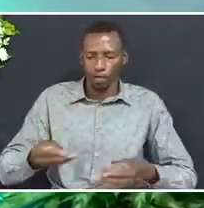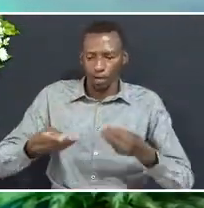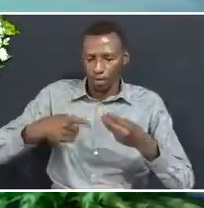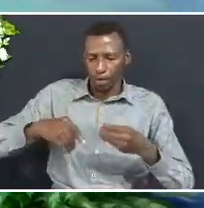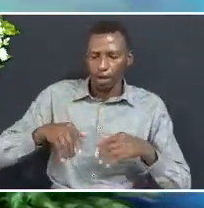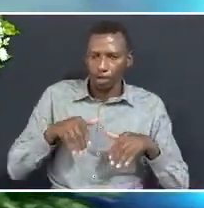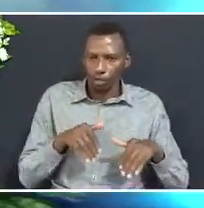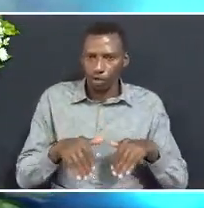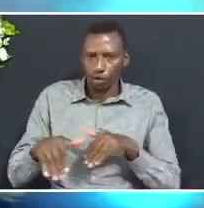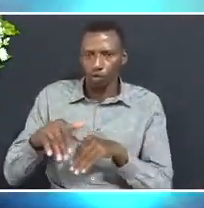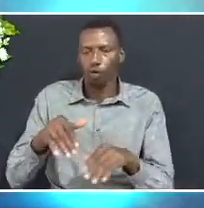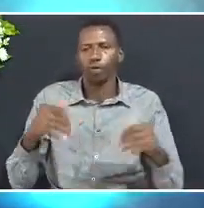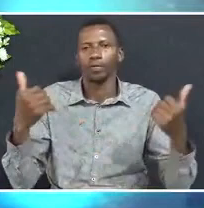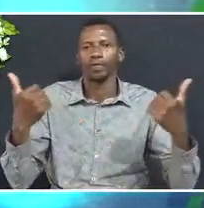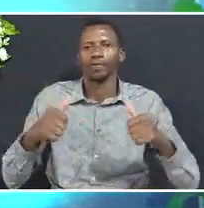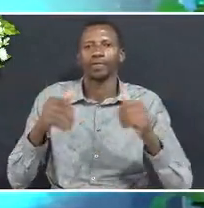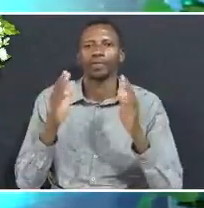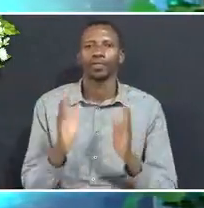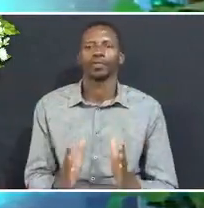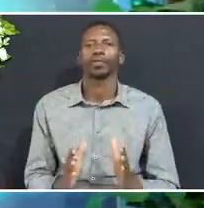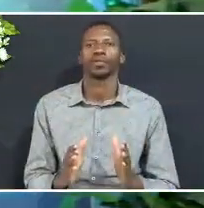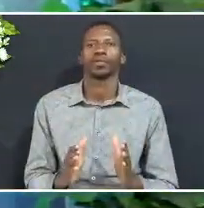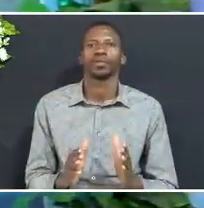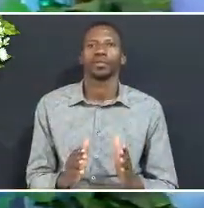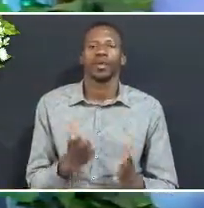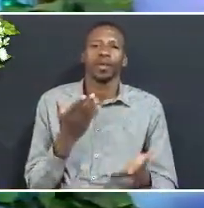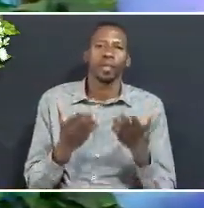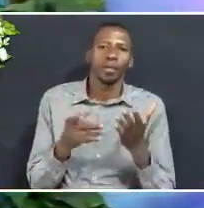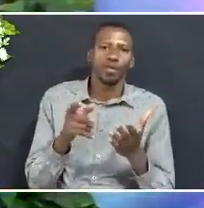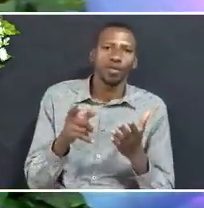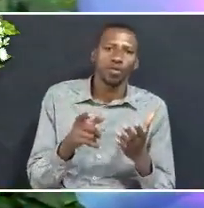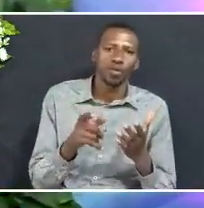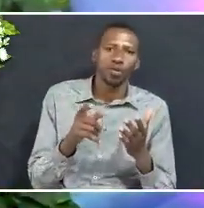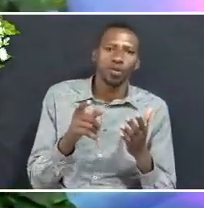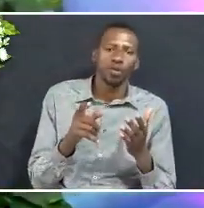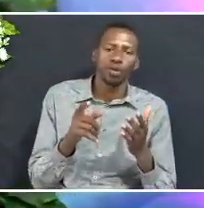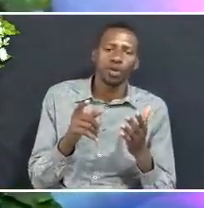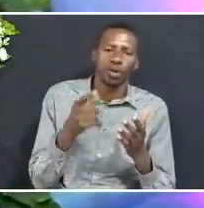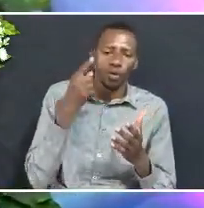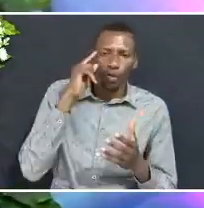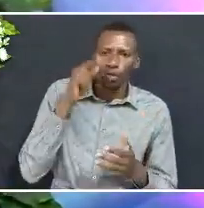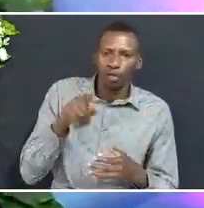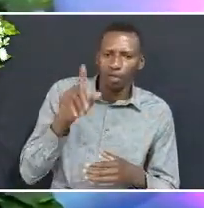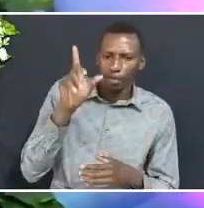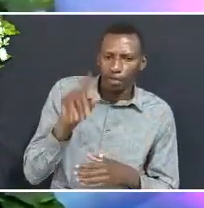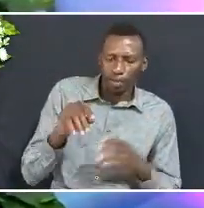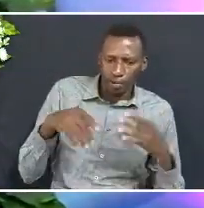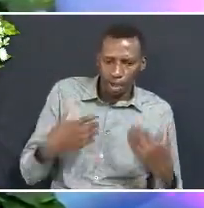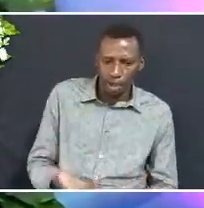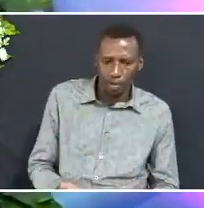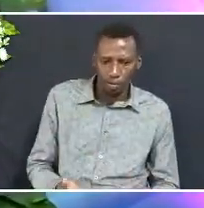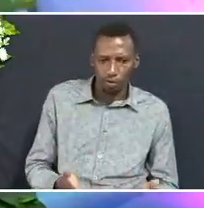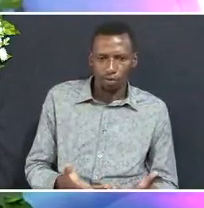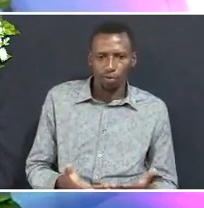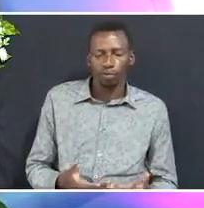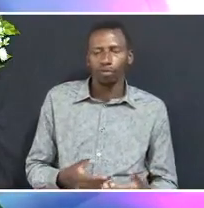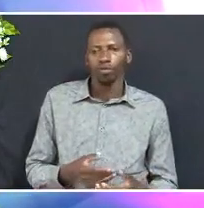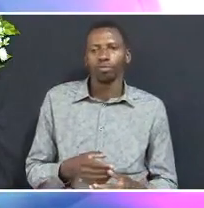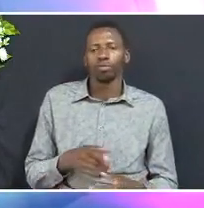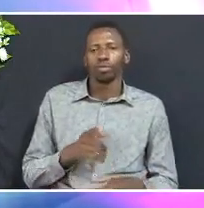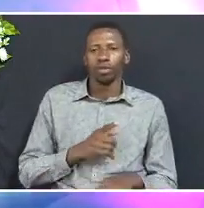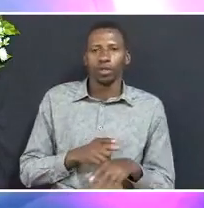Anyone, however conspicuous, however insignificant you are, at your